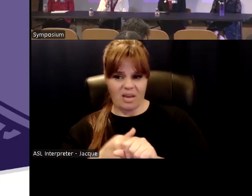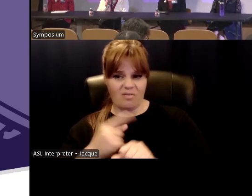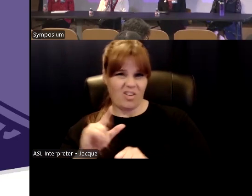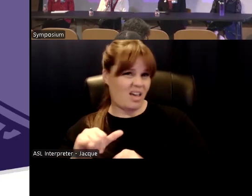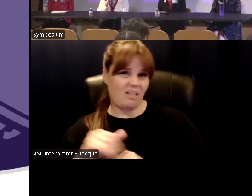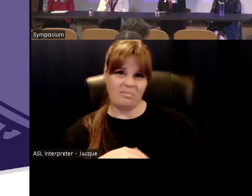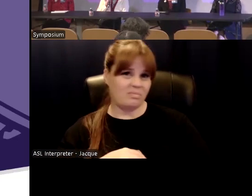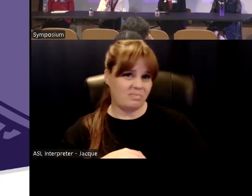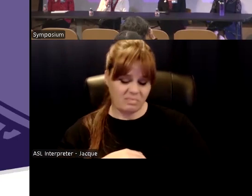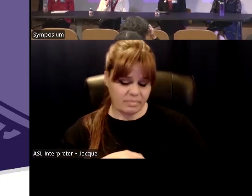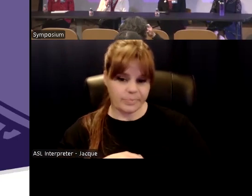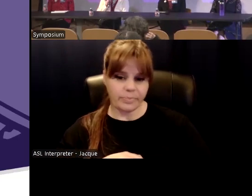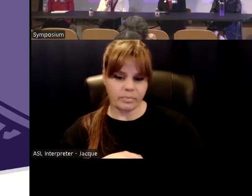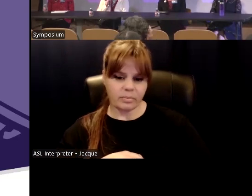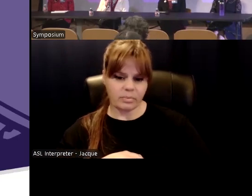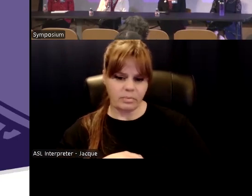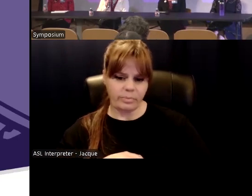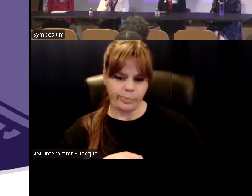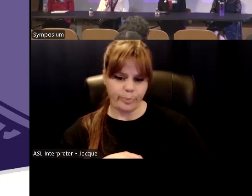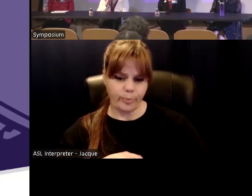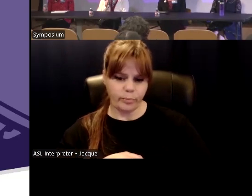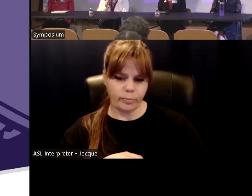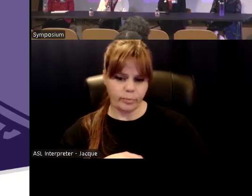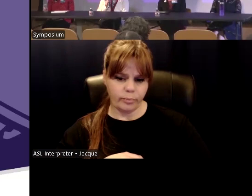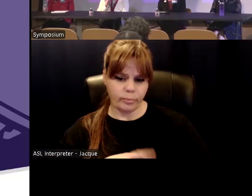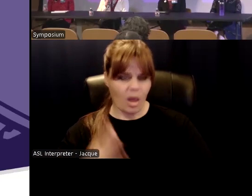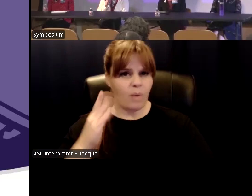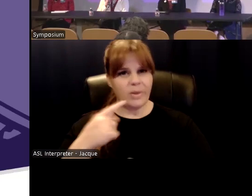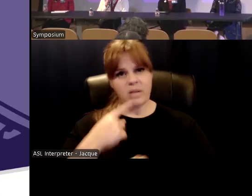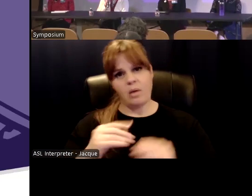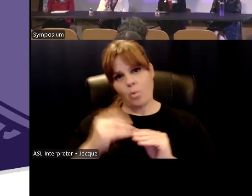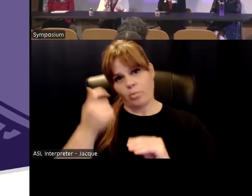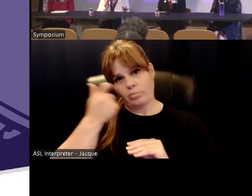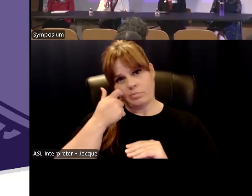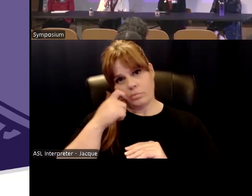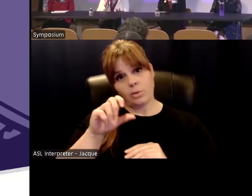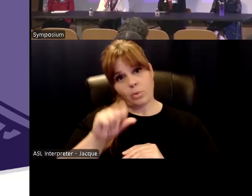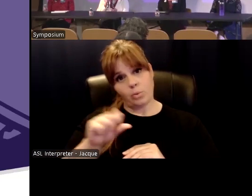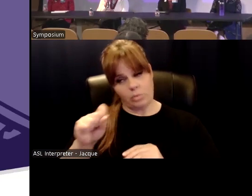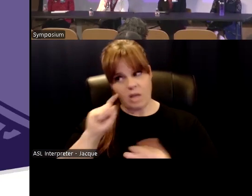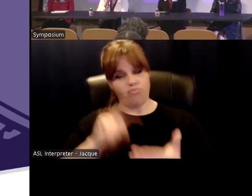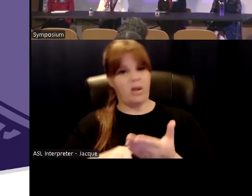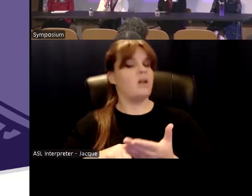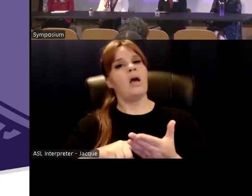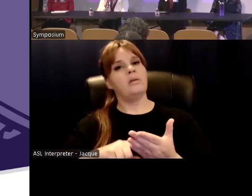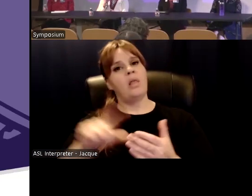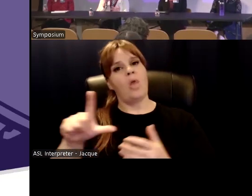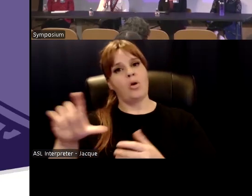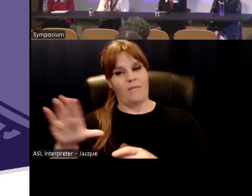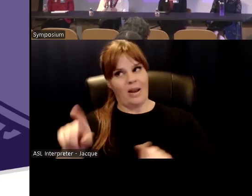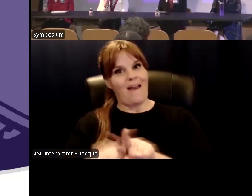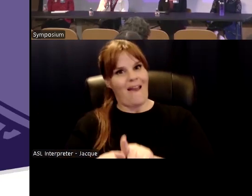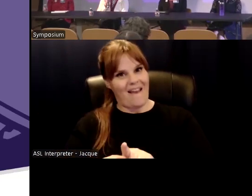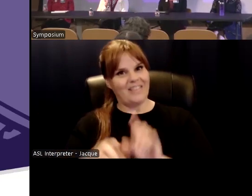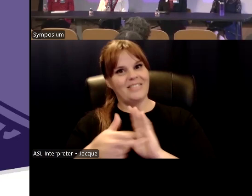means. I will say, at least more recently, Social Security has been recognizing long COVID as a disability, so there is